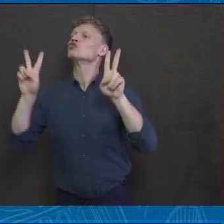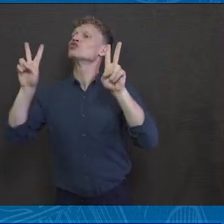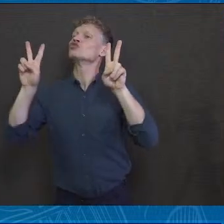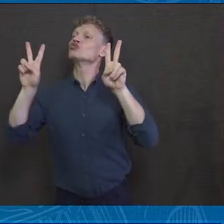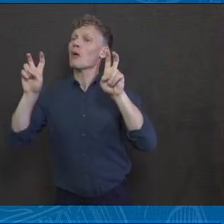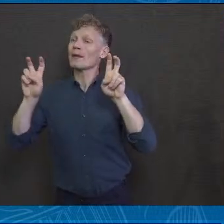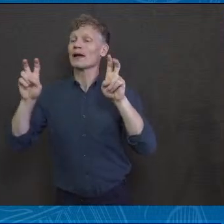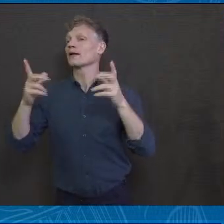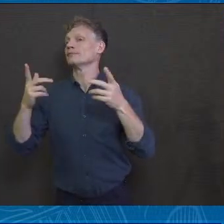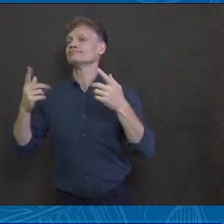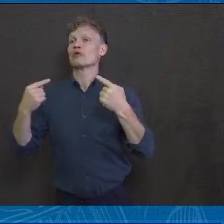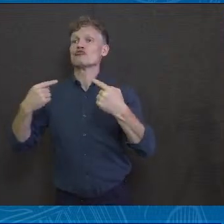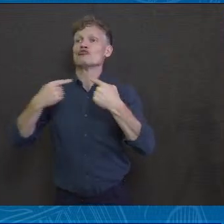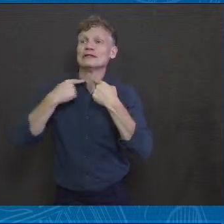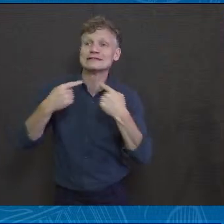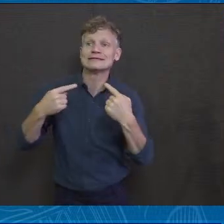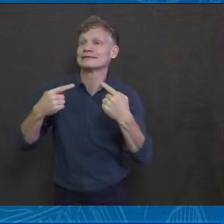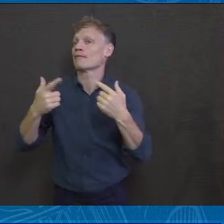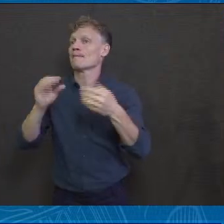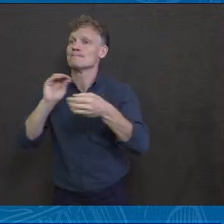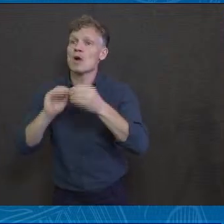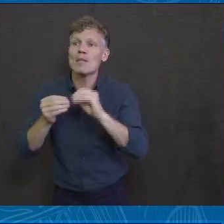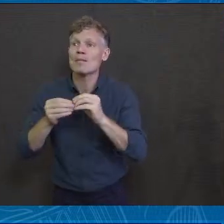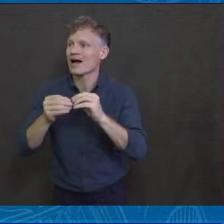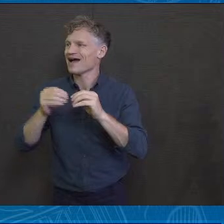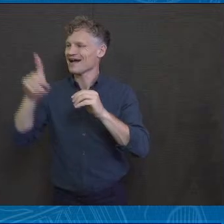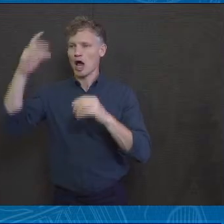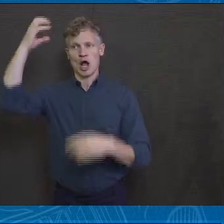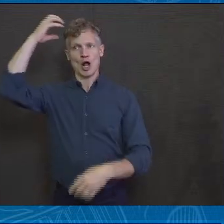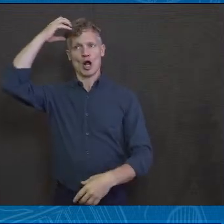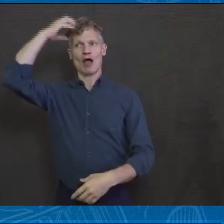risk knowledge, then the communities